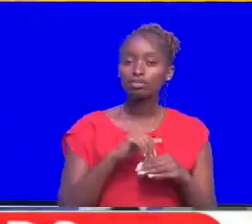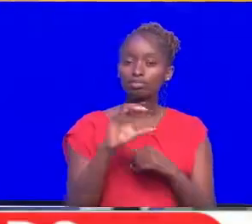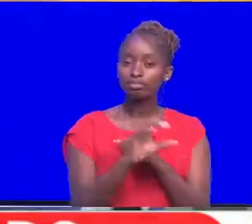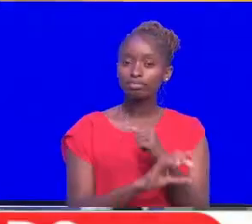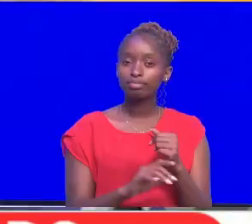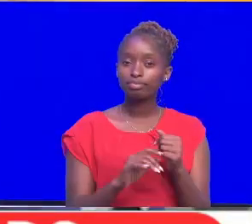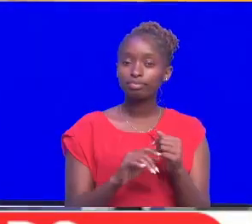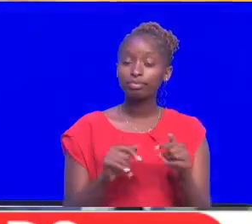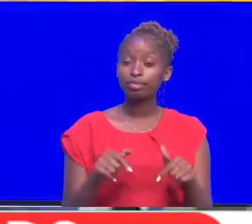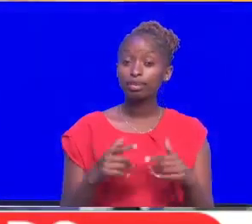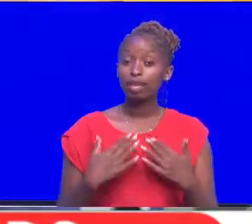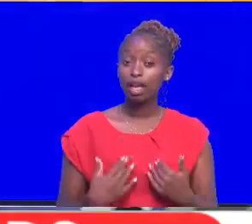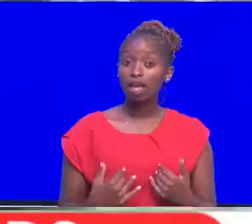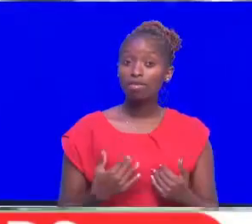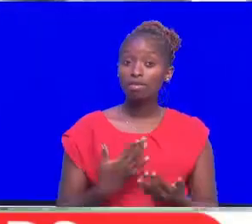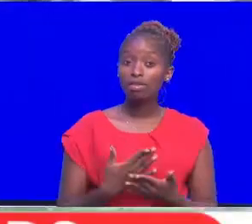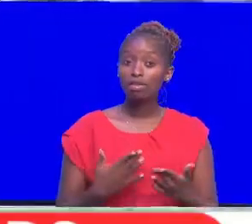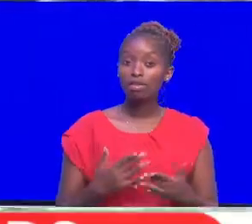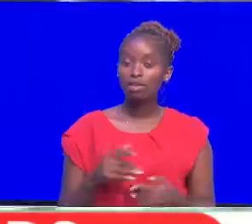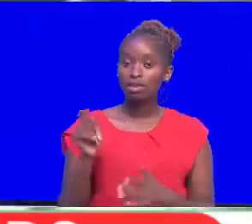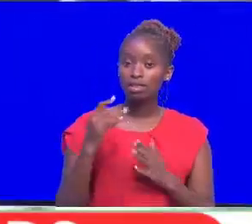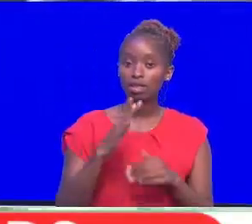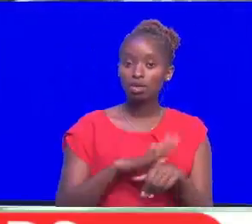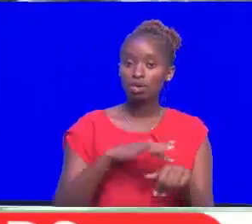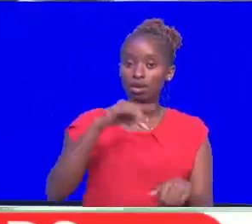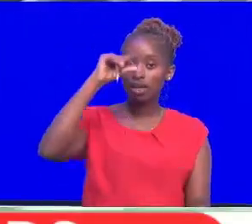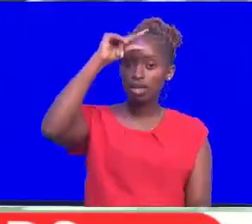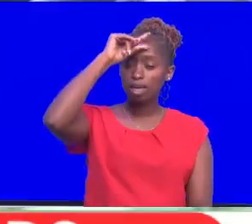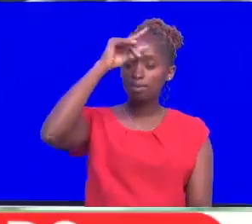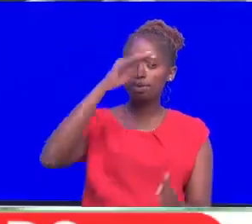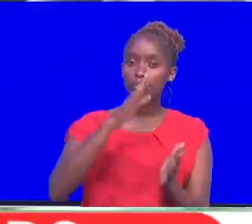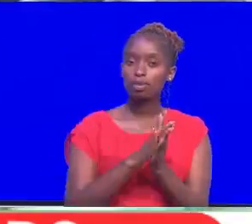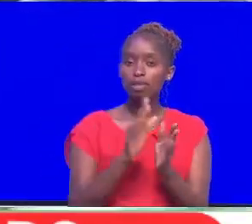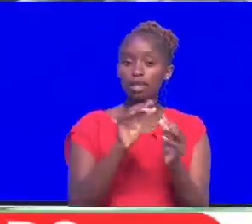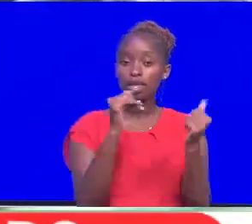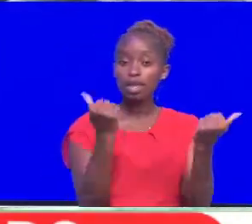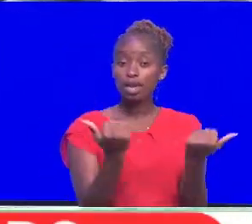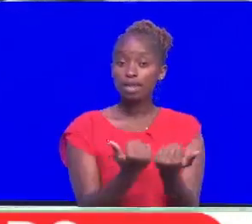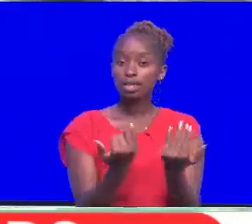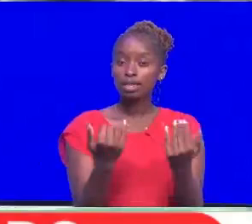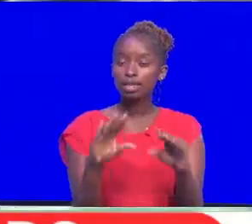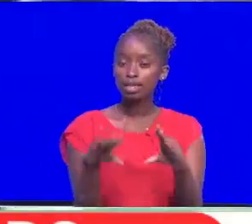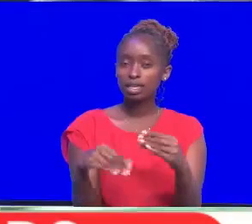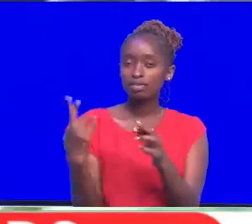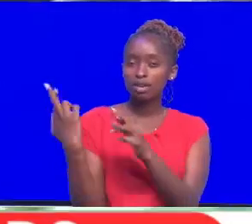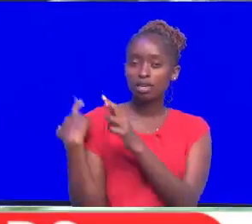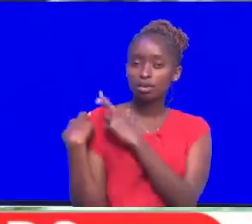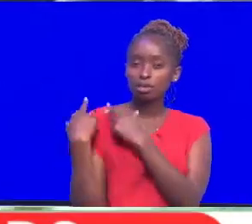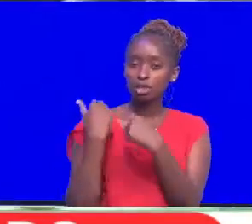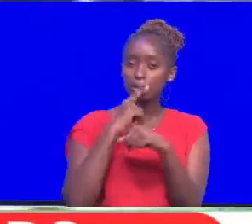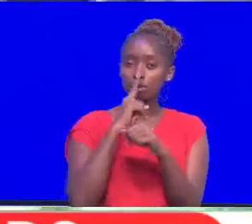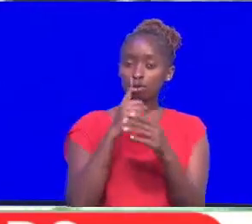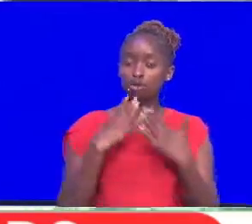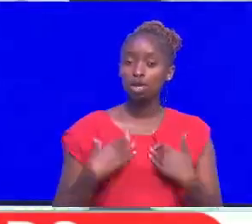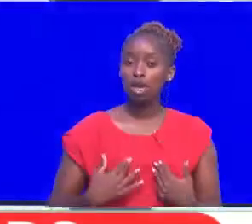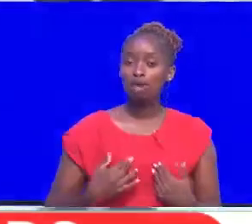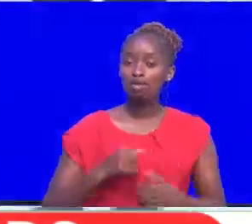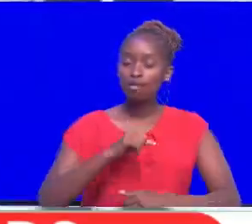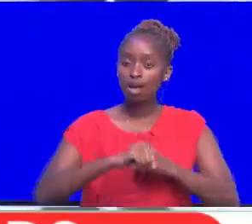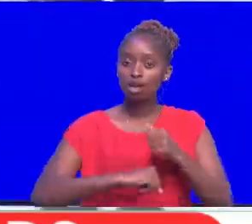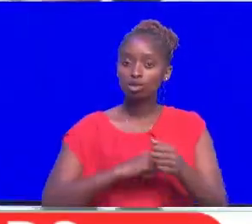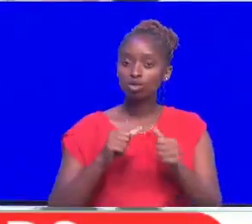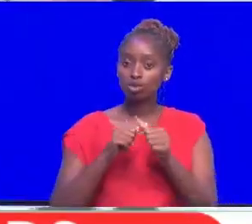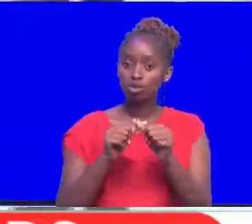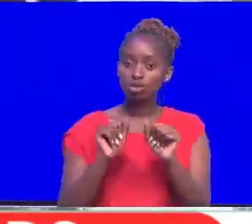of affairs, Kenyans calling on government agencies, given the responsibility to ensure road safety, to take action and stop the menace.